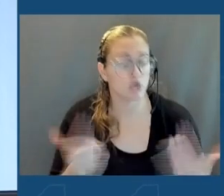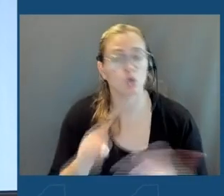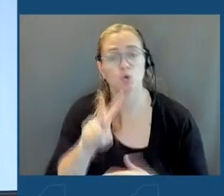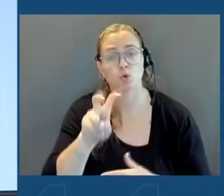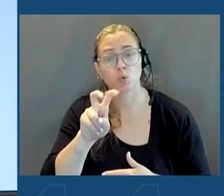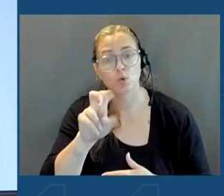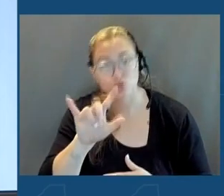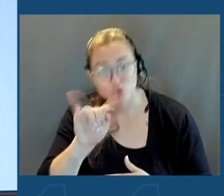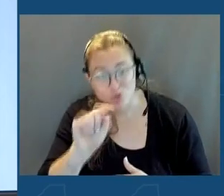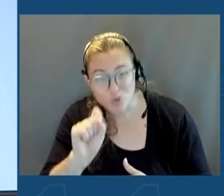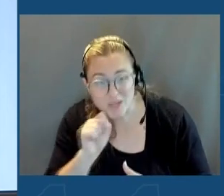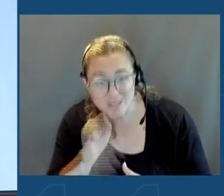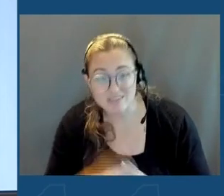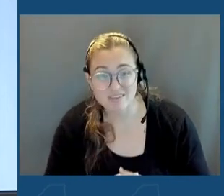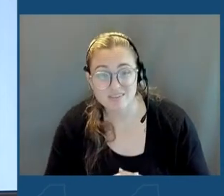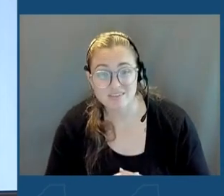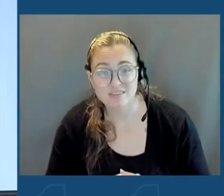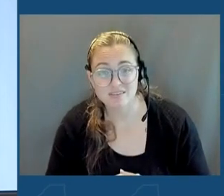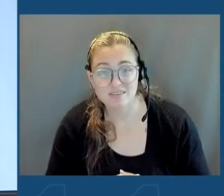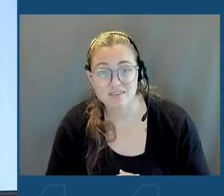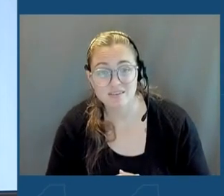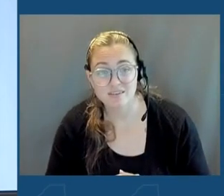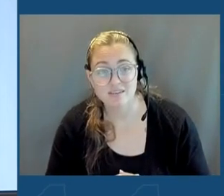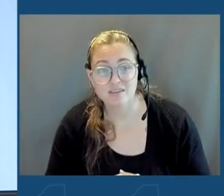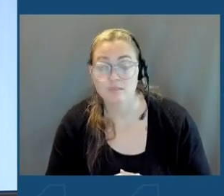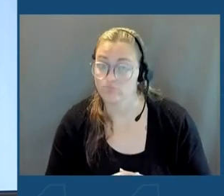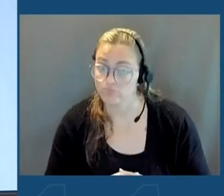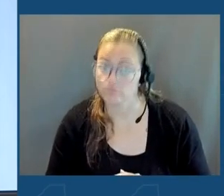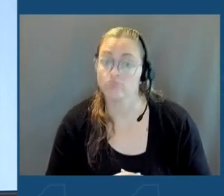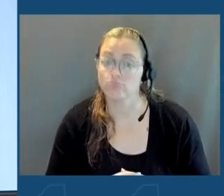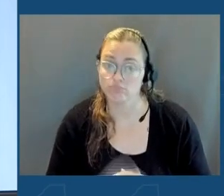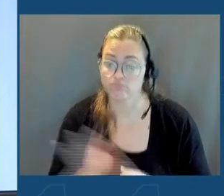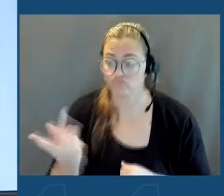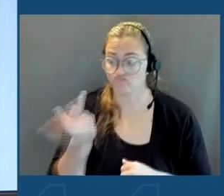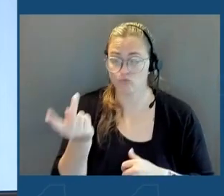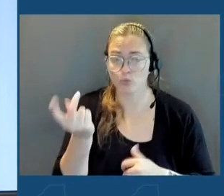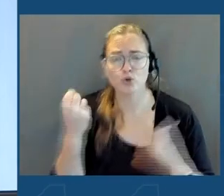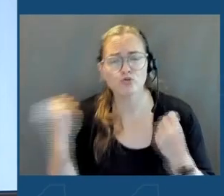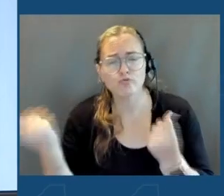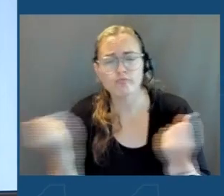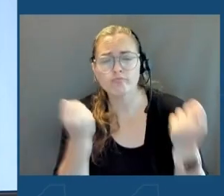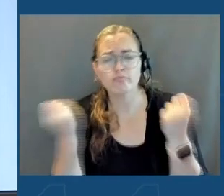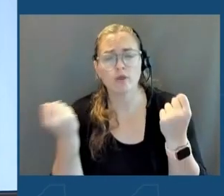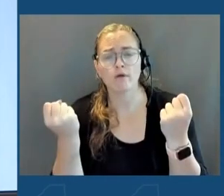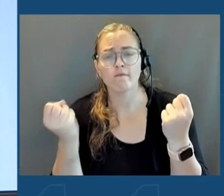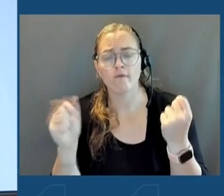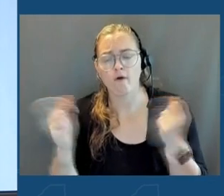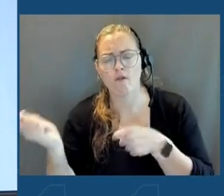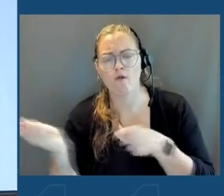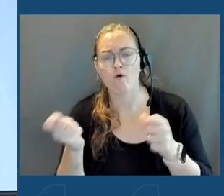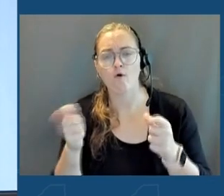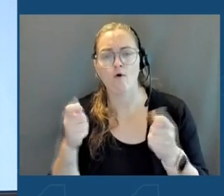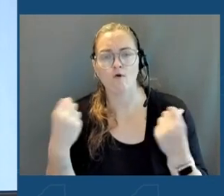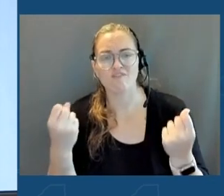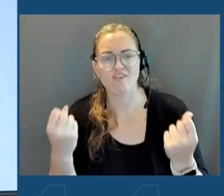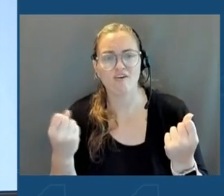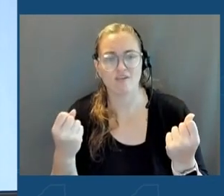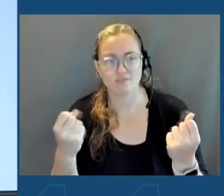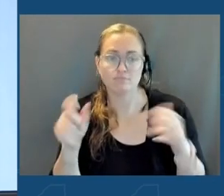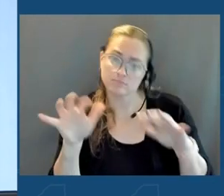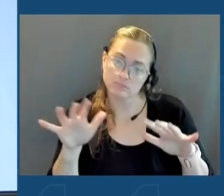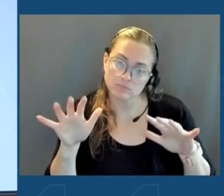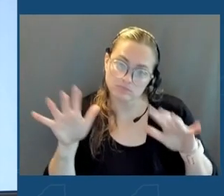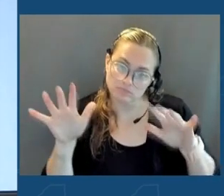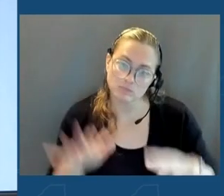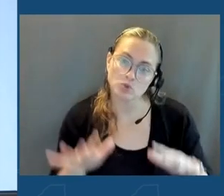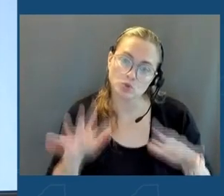units with this, that was bold. I remember the mayor and I driving around town on a golf cart in a snowstorm. It's what you do